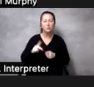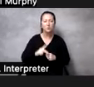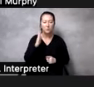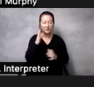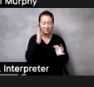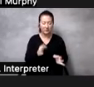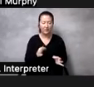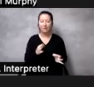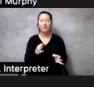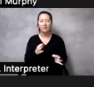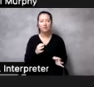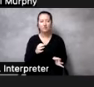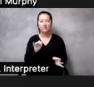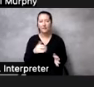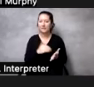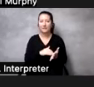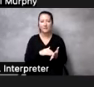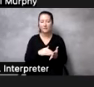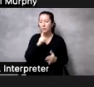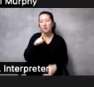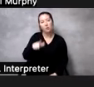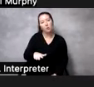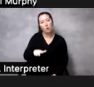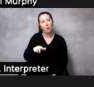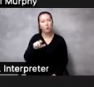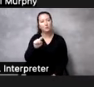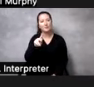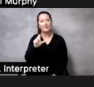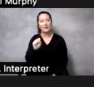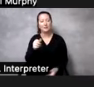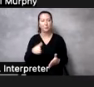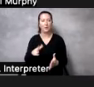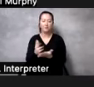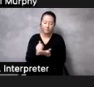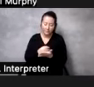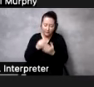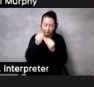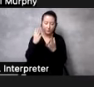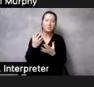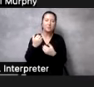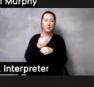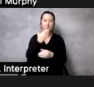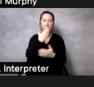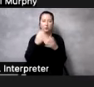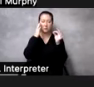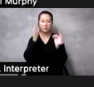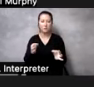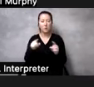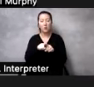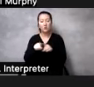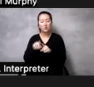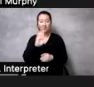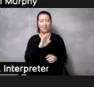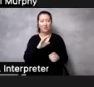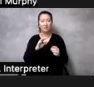in. This, again, is kind of a low stakes way of gathering information, making informed decisions. And then it can also expand their network and sometimes